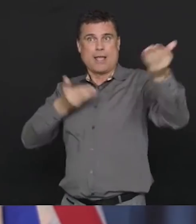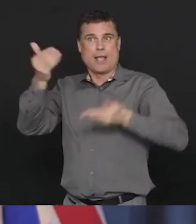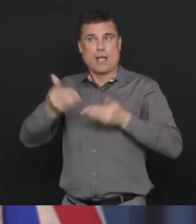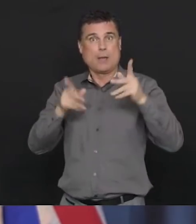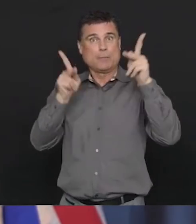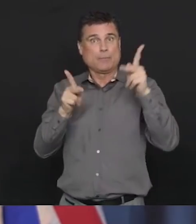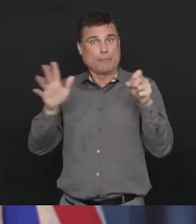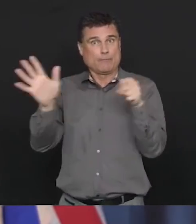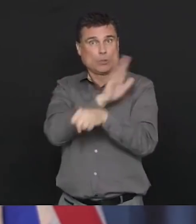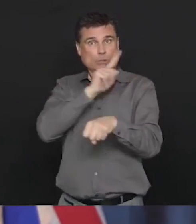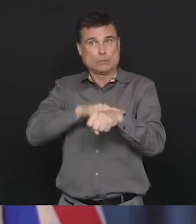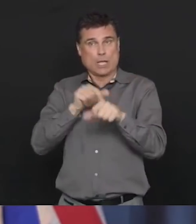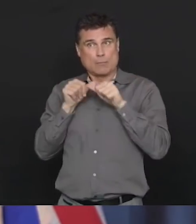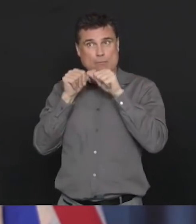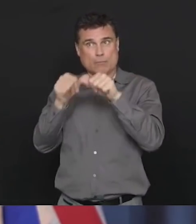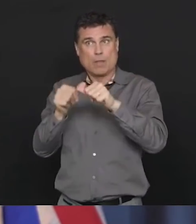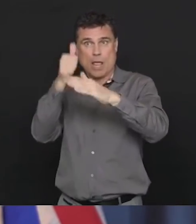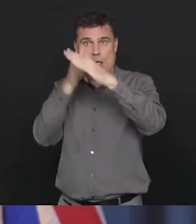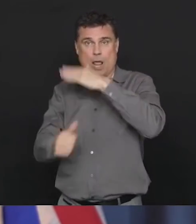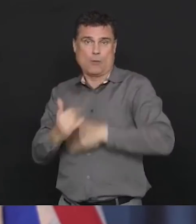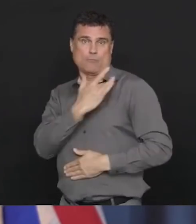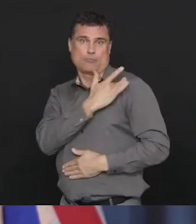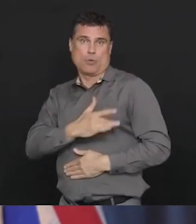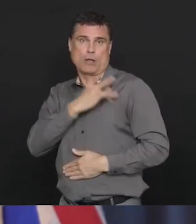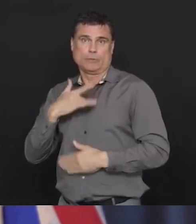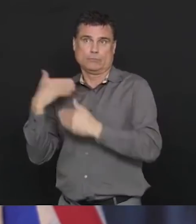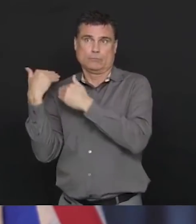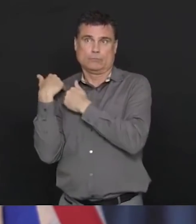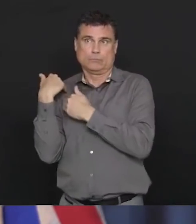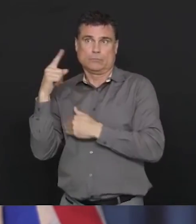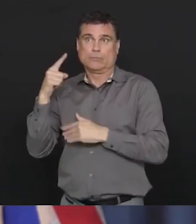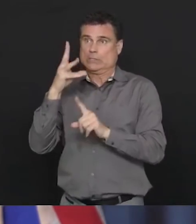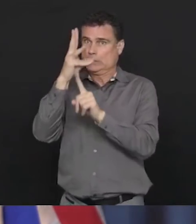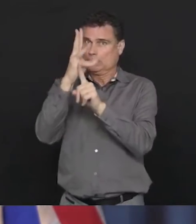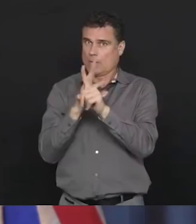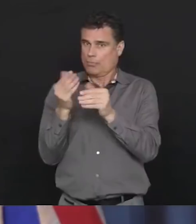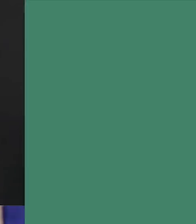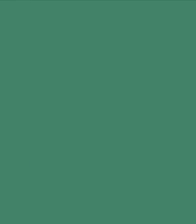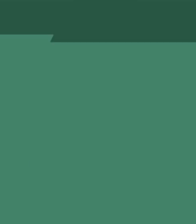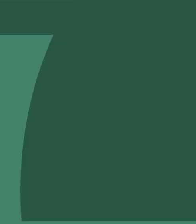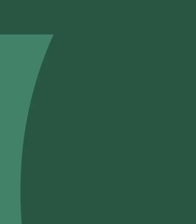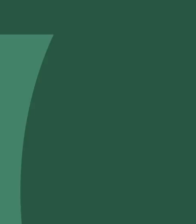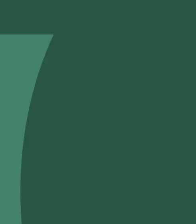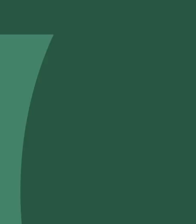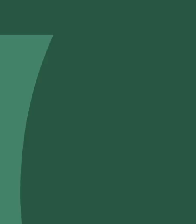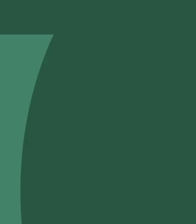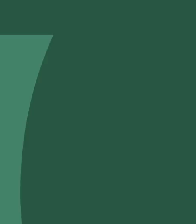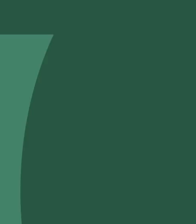next 6 months. Whether there'll be a review at the end of that, I personally hope so.